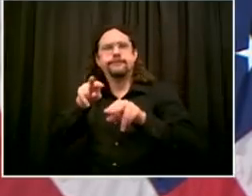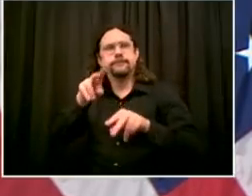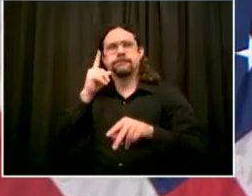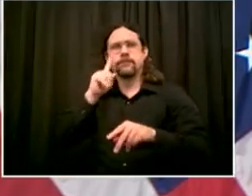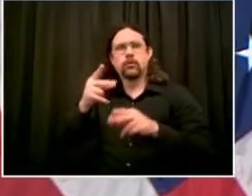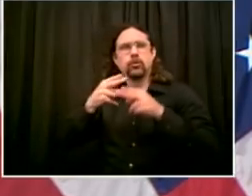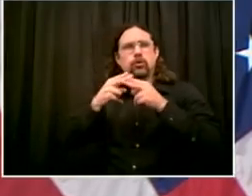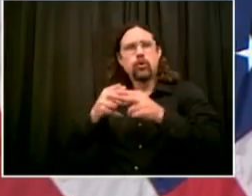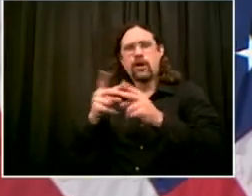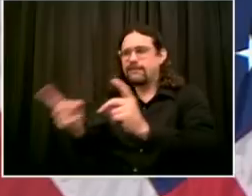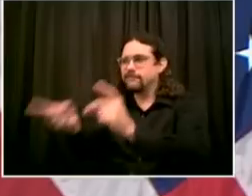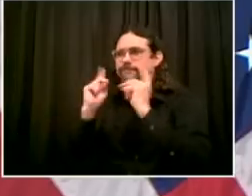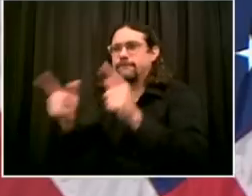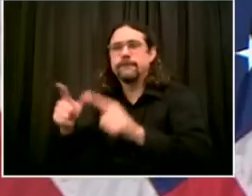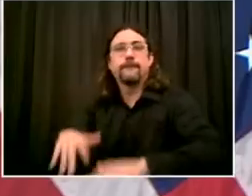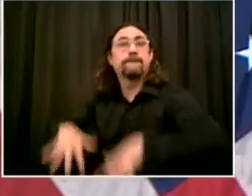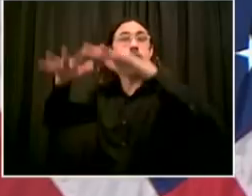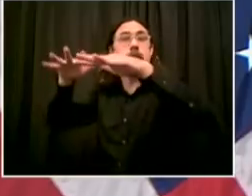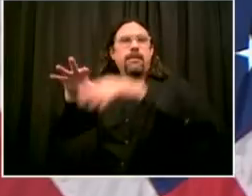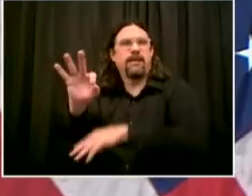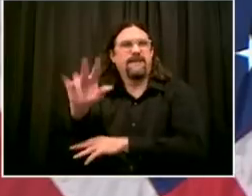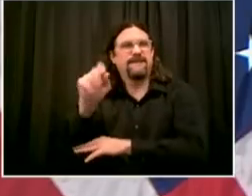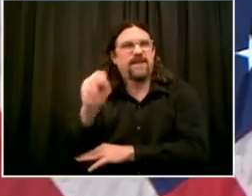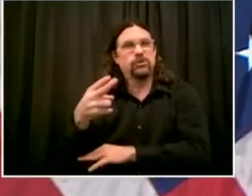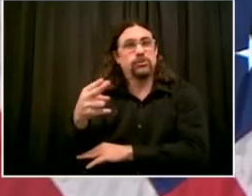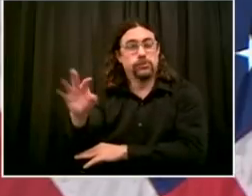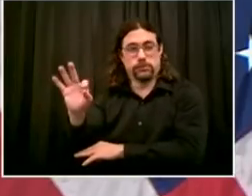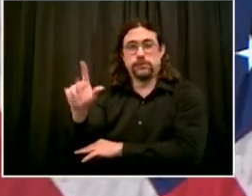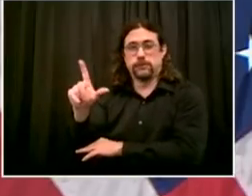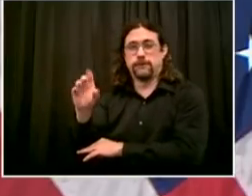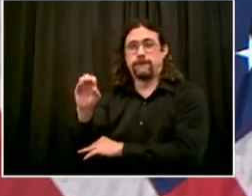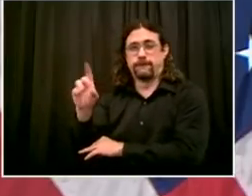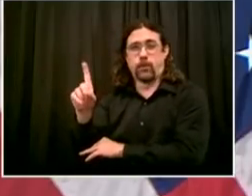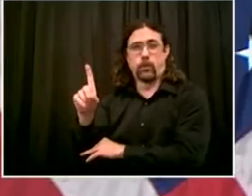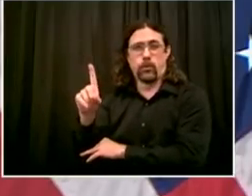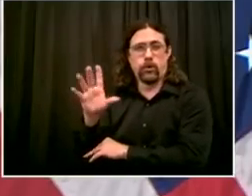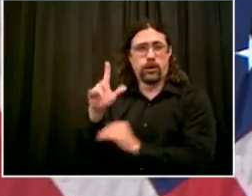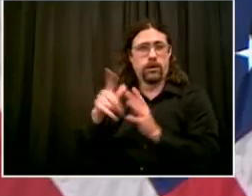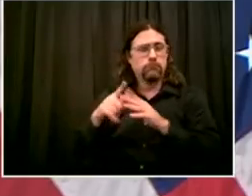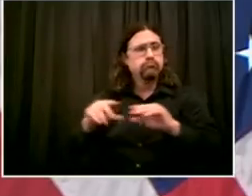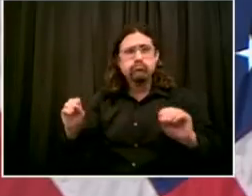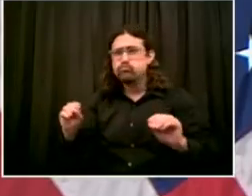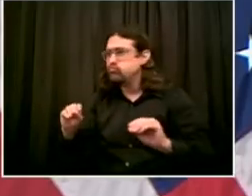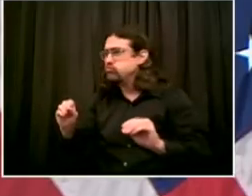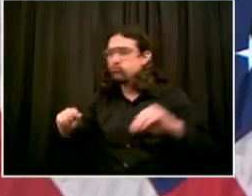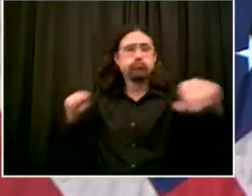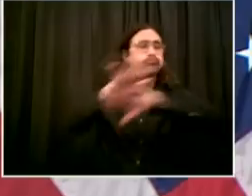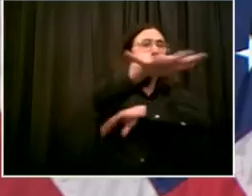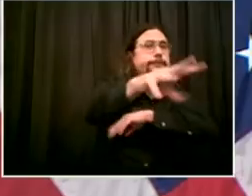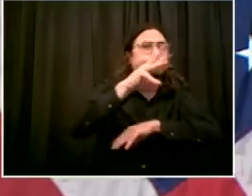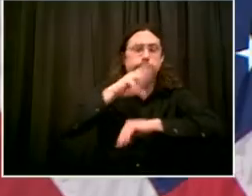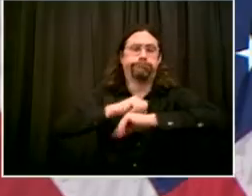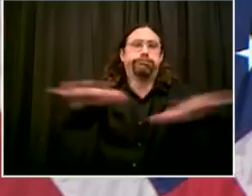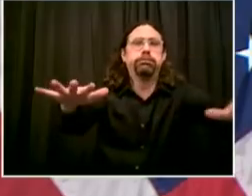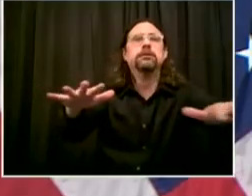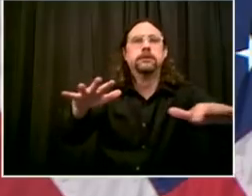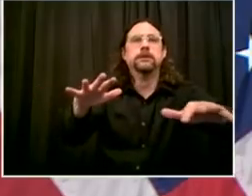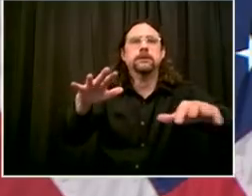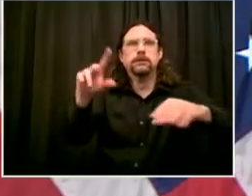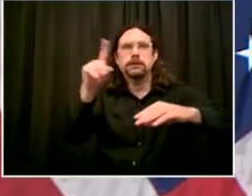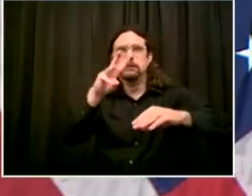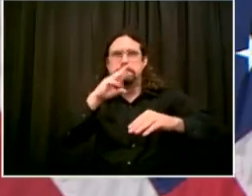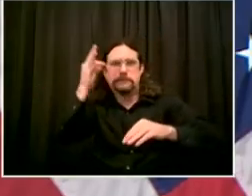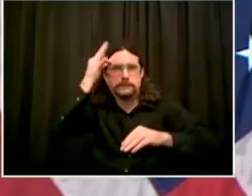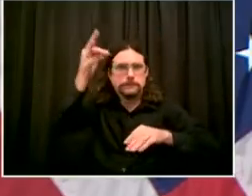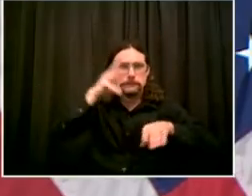of that is DEP and DOT teams have been out clearing catch basins through the weekend in preparation for the storm. We've also